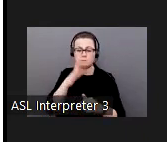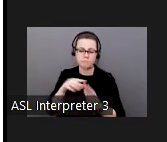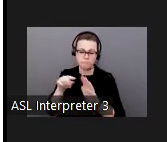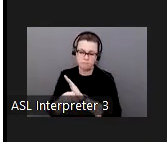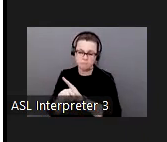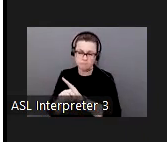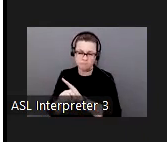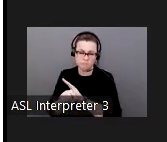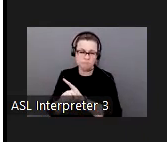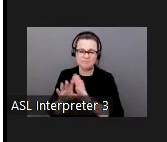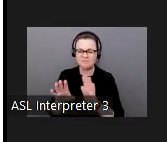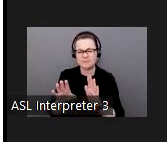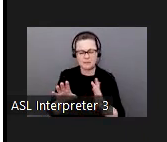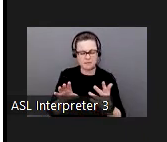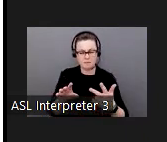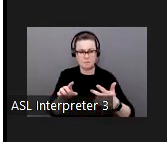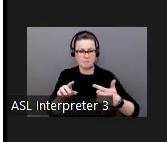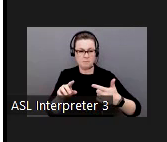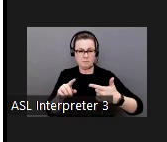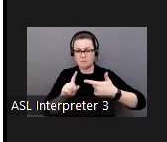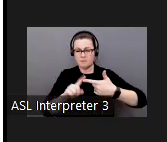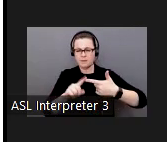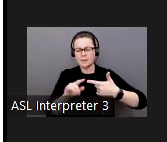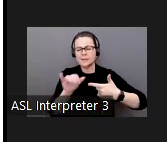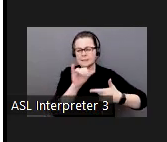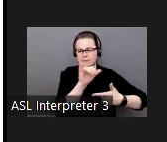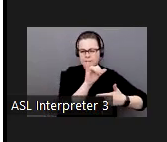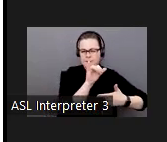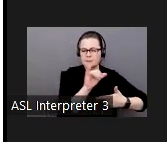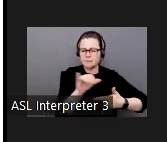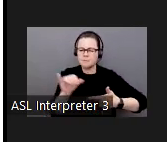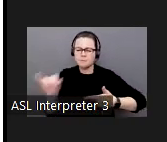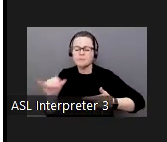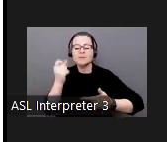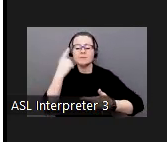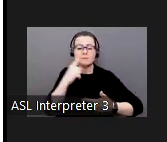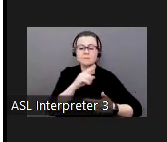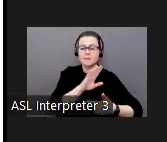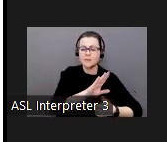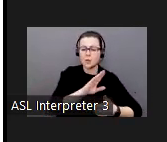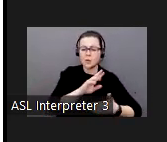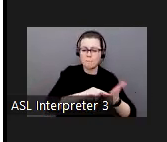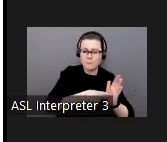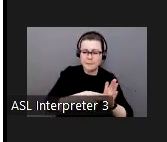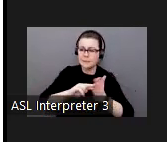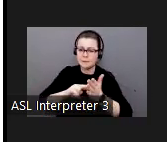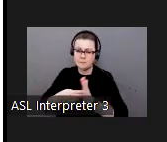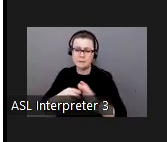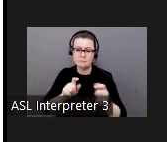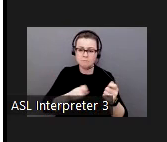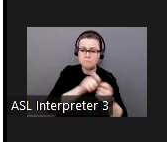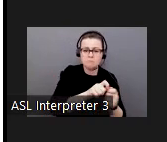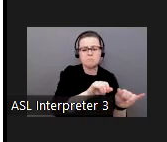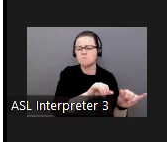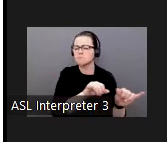reference roughly the same thing, but they have slightly different connotations and meanings and include different sort